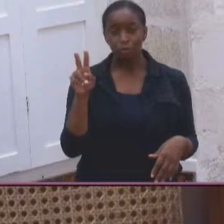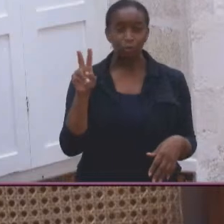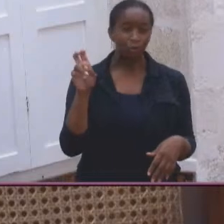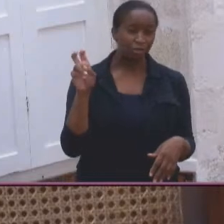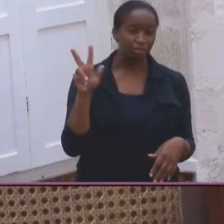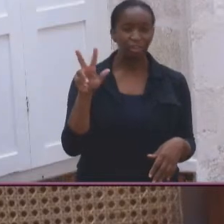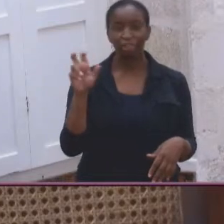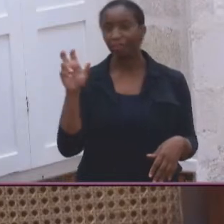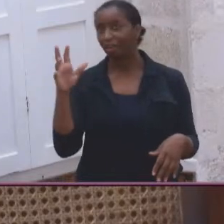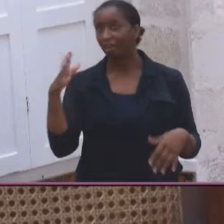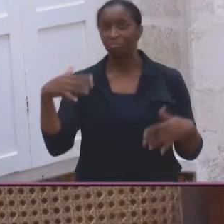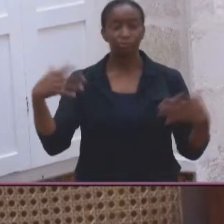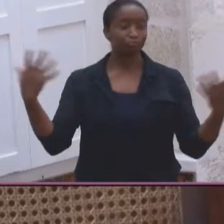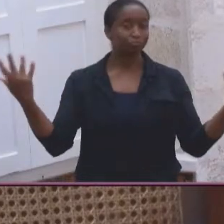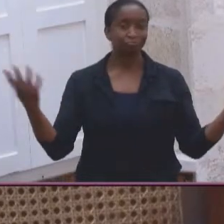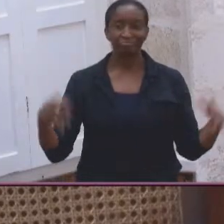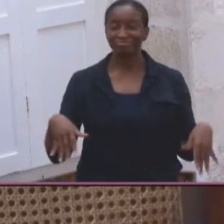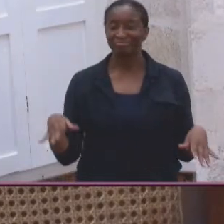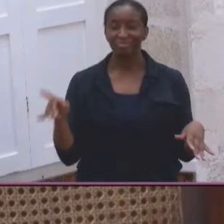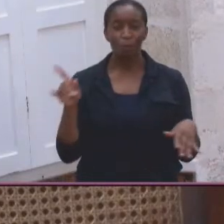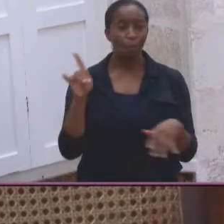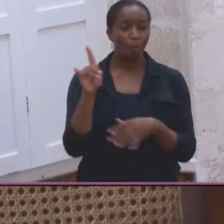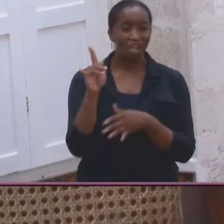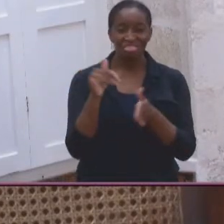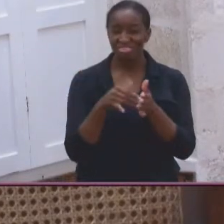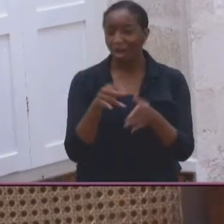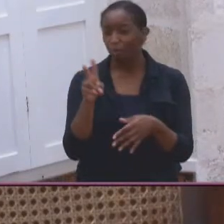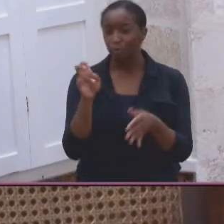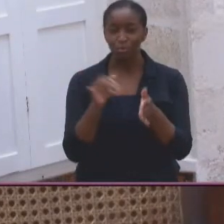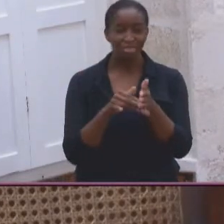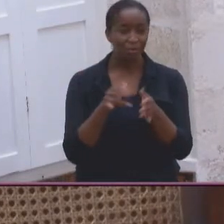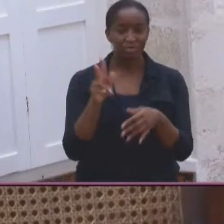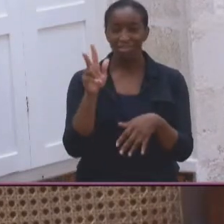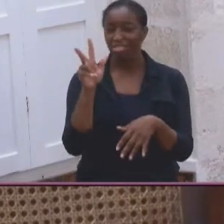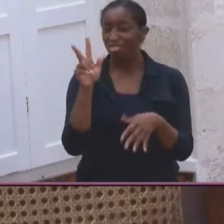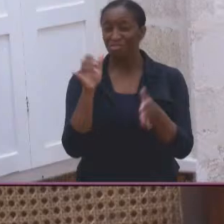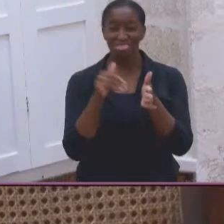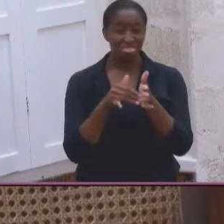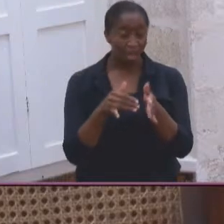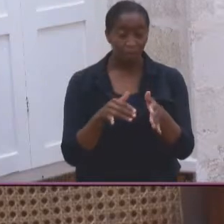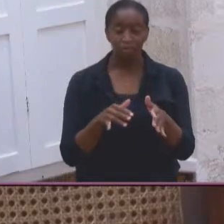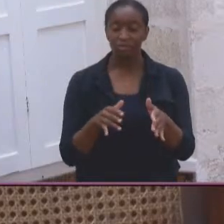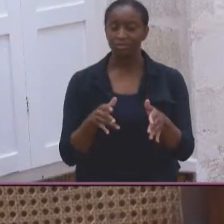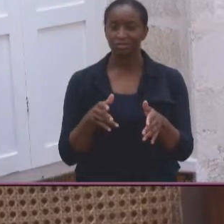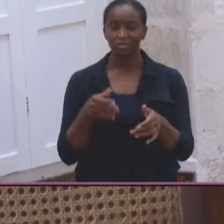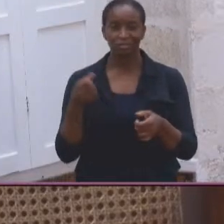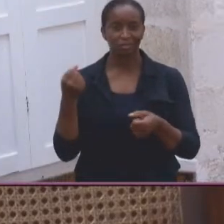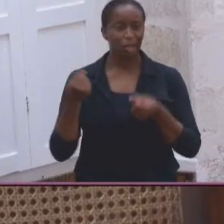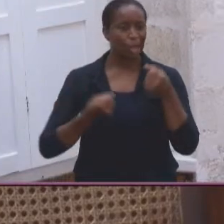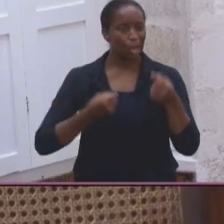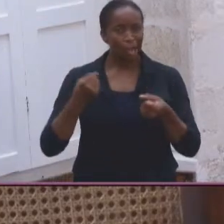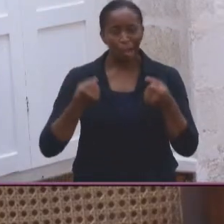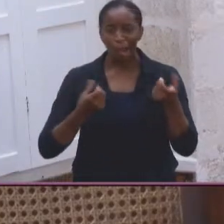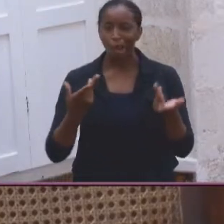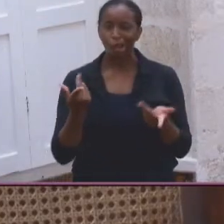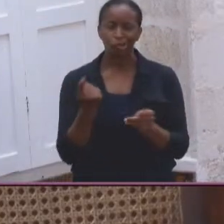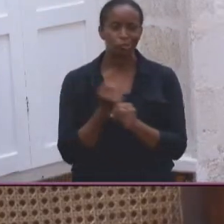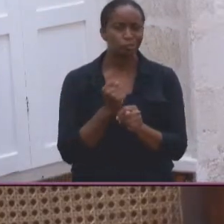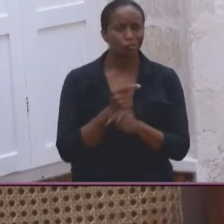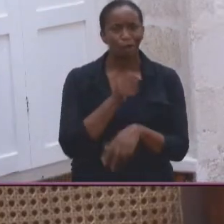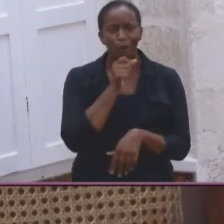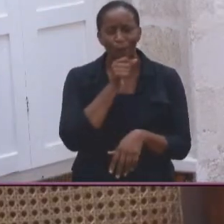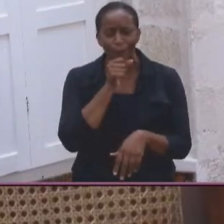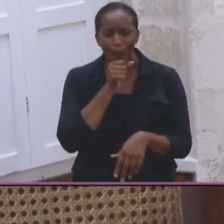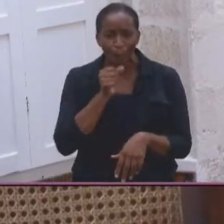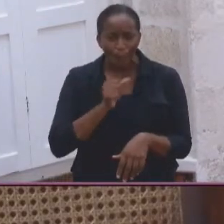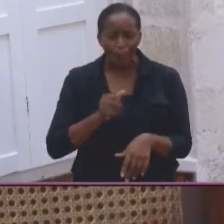all over this island. And I think that we need to address that somewhere. And I thought perhaps this might have been the piece of